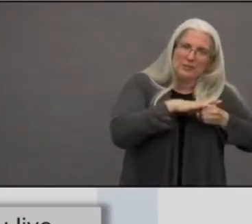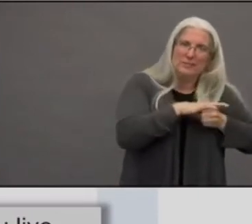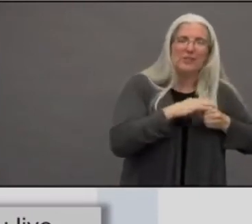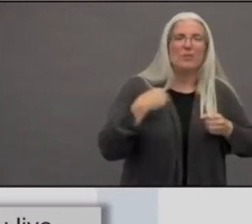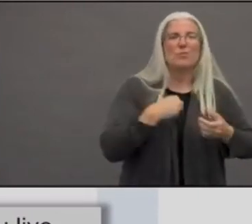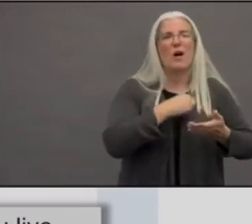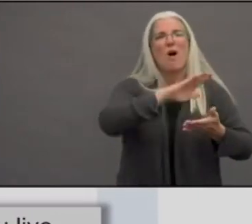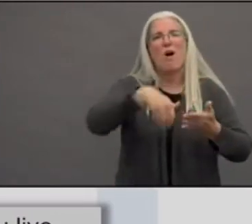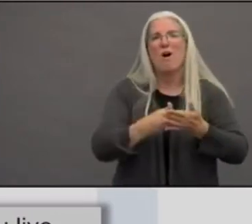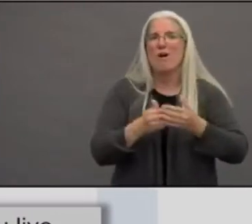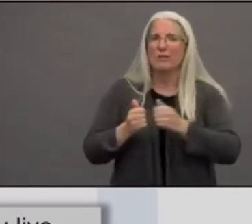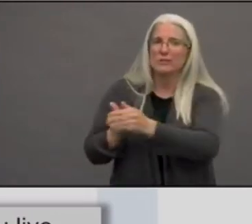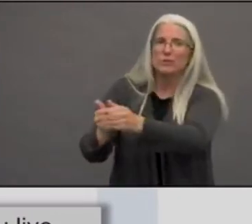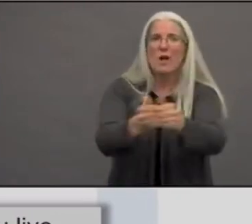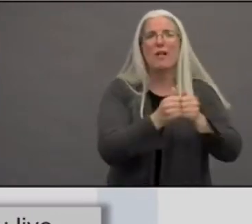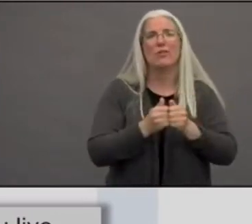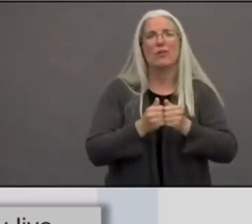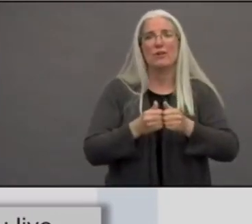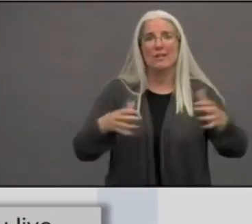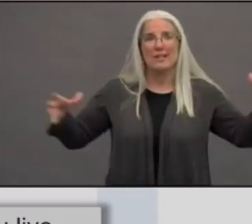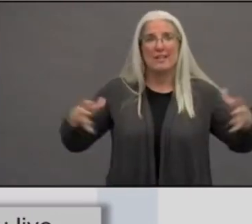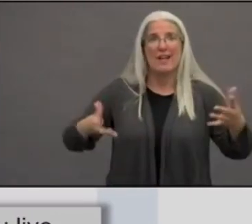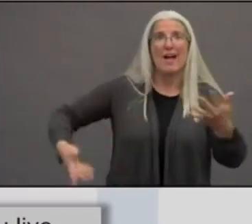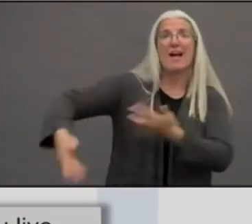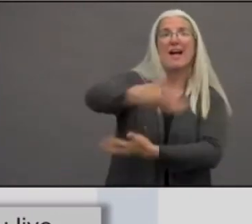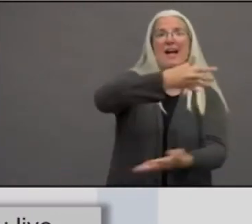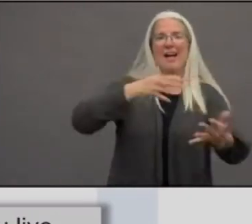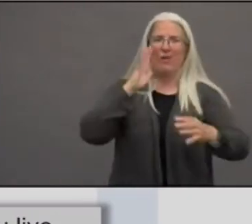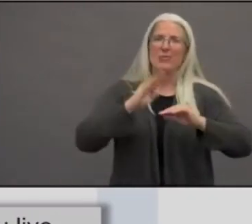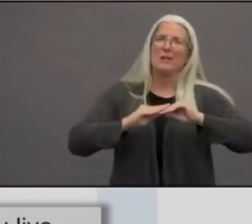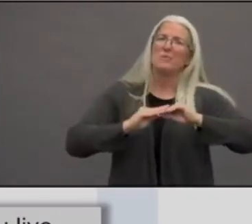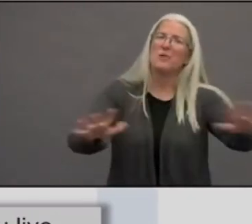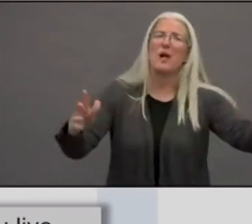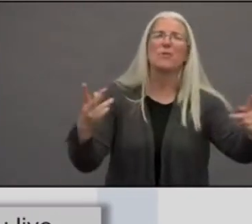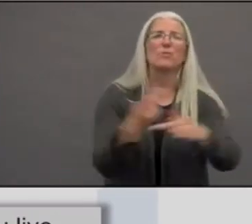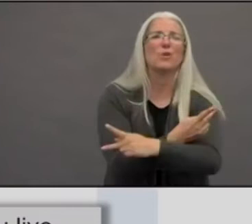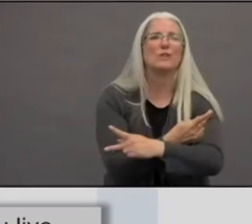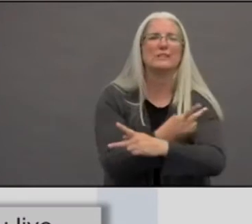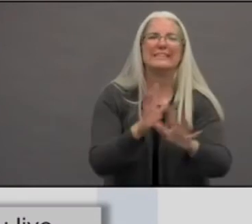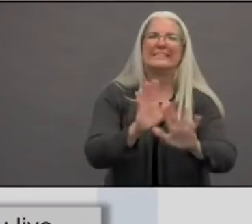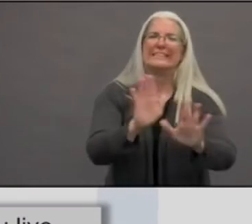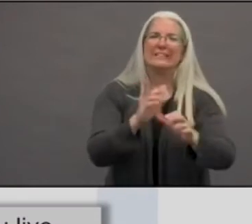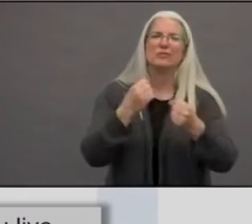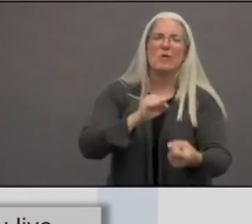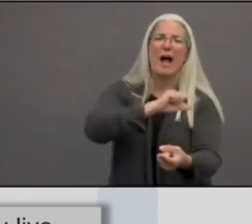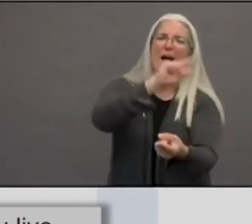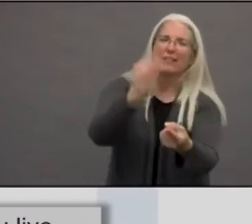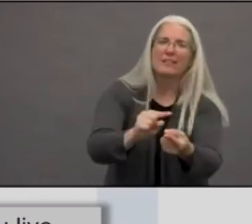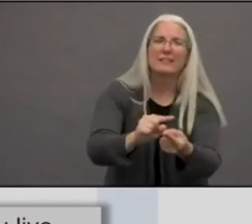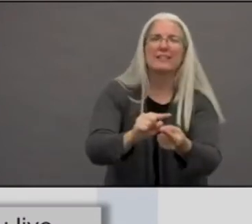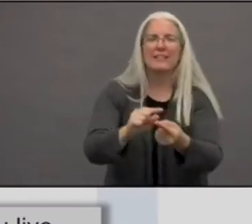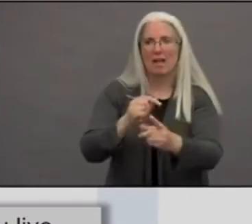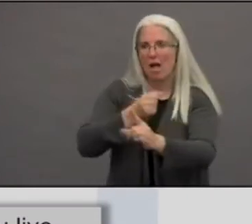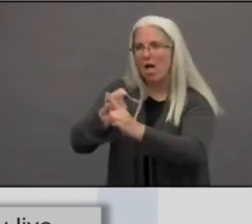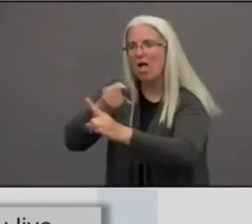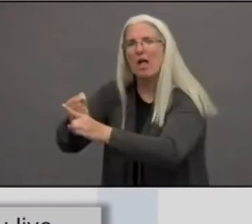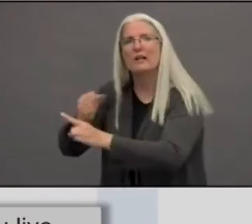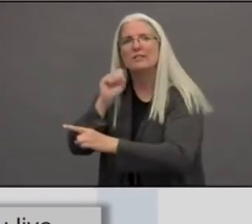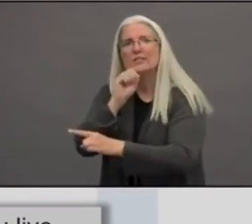means COVID-19 spreads in the community. And the more it spreads, the more it endangers older adults and others with high risk